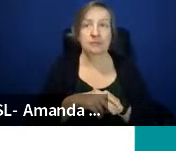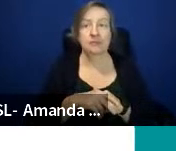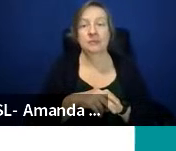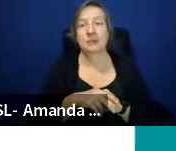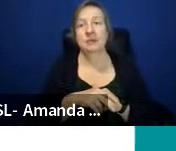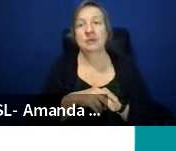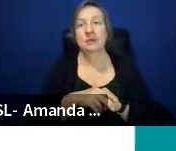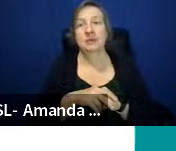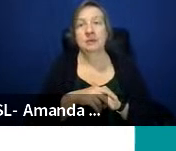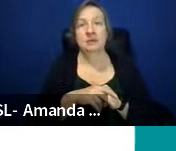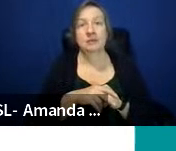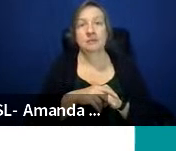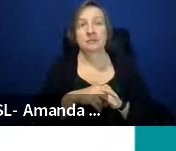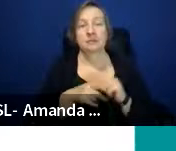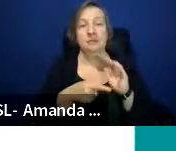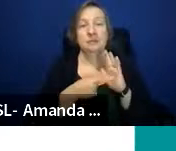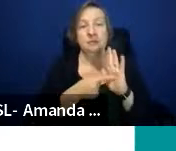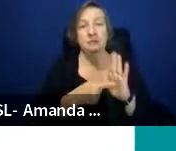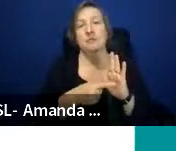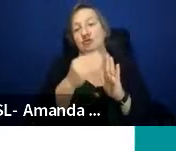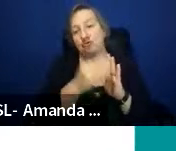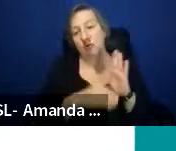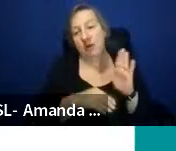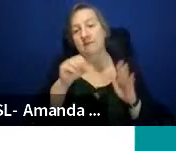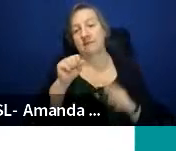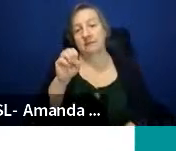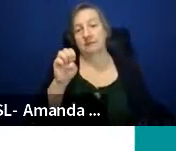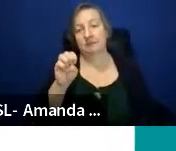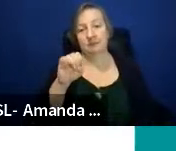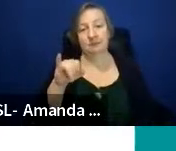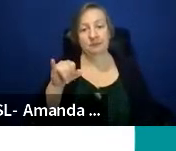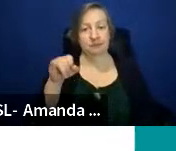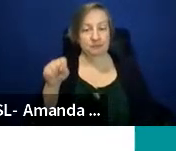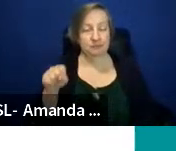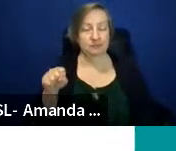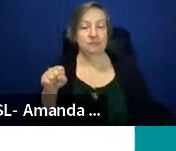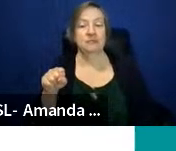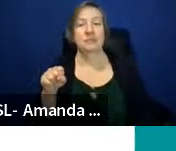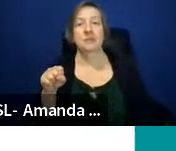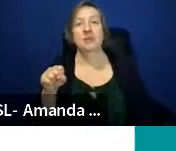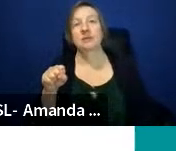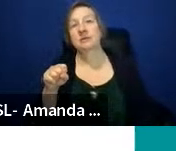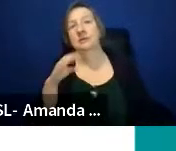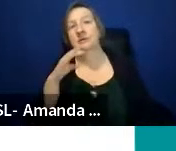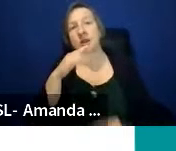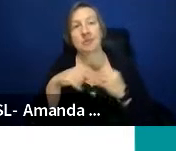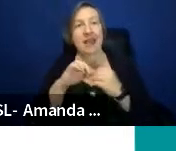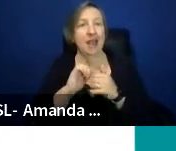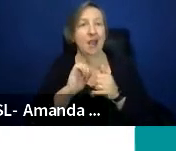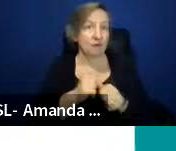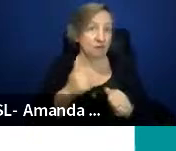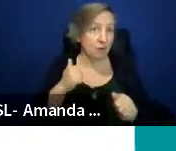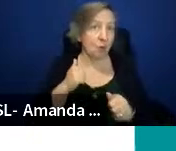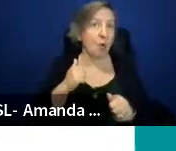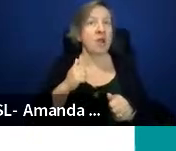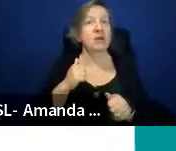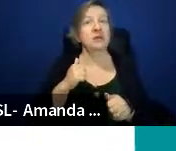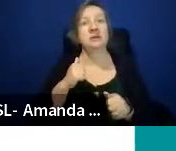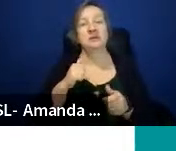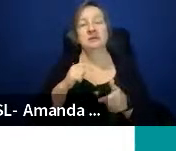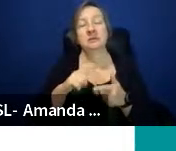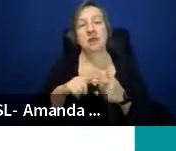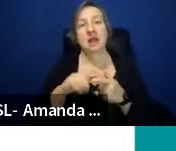pointing to the draft SEIS talks to potential avoidance, minimization, and mitigation